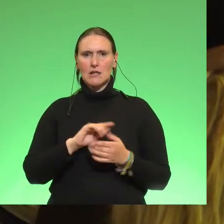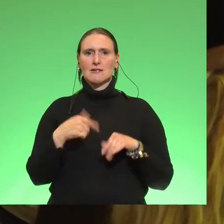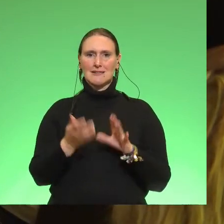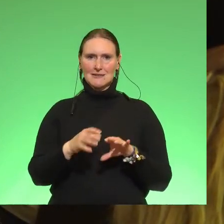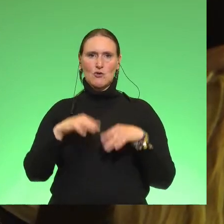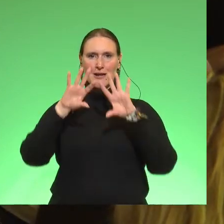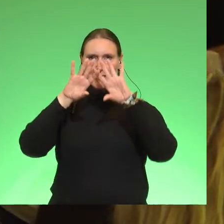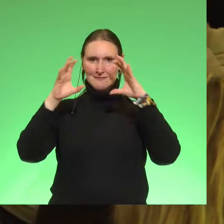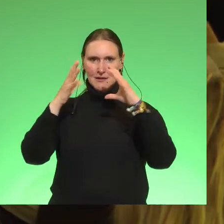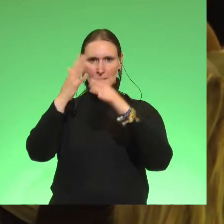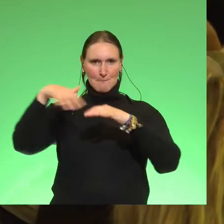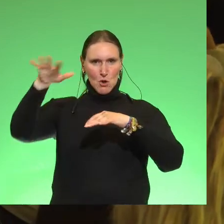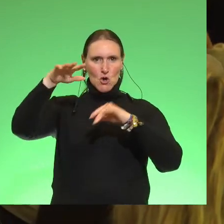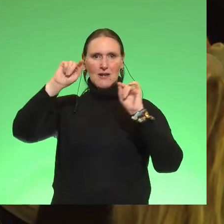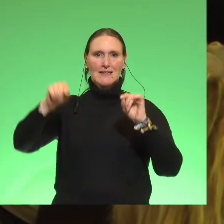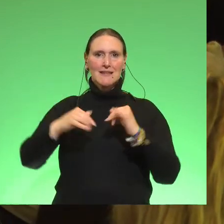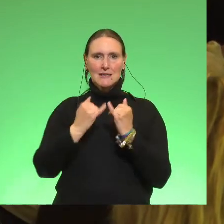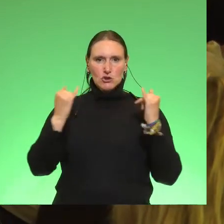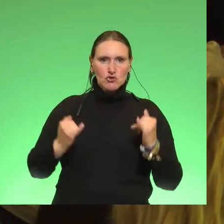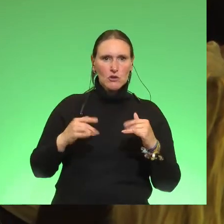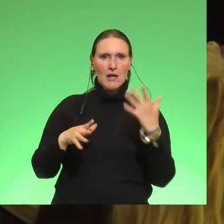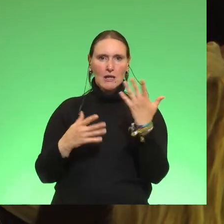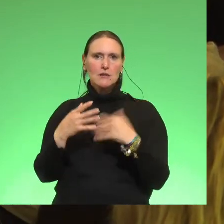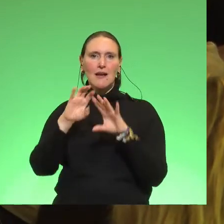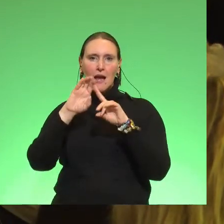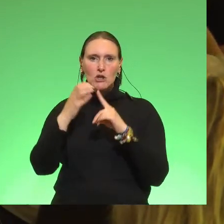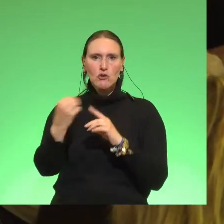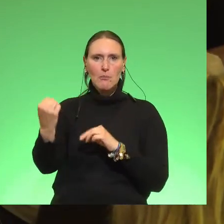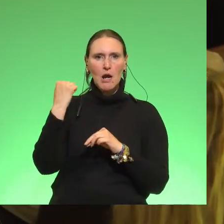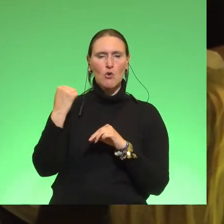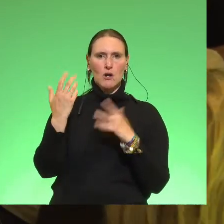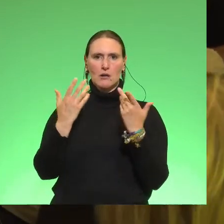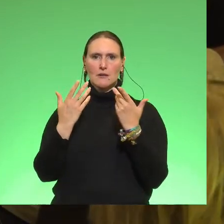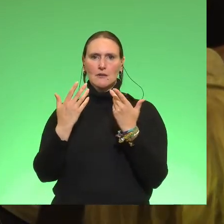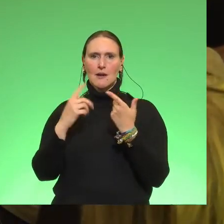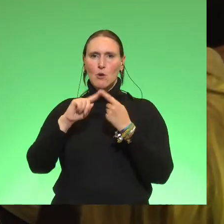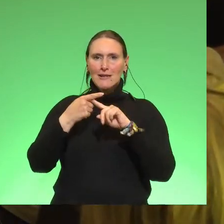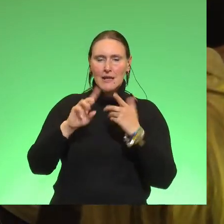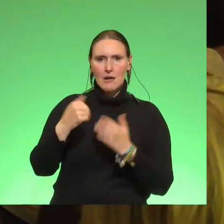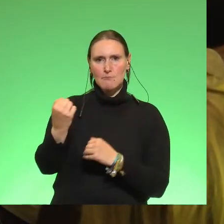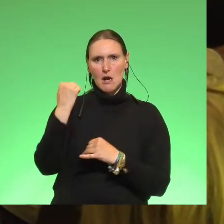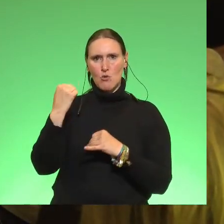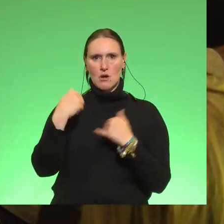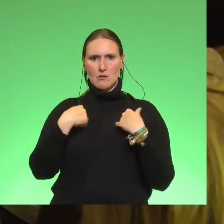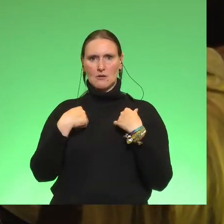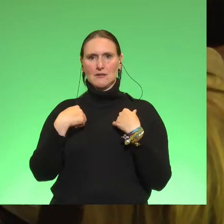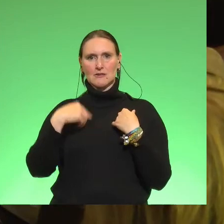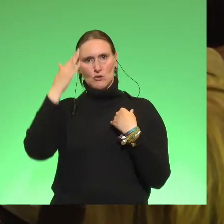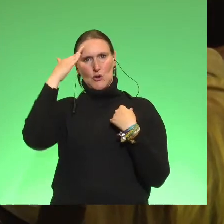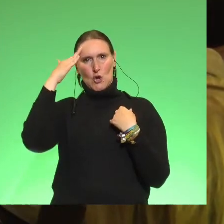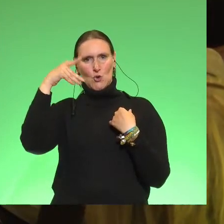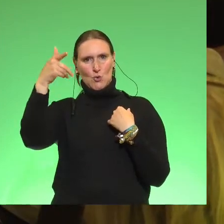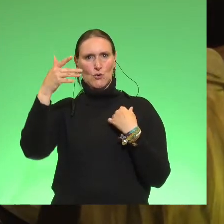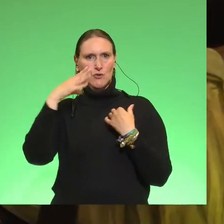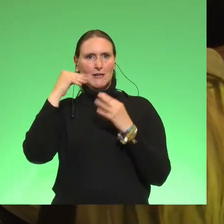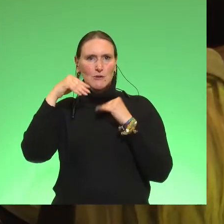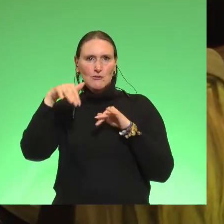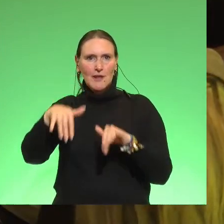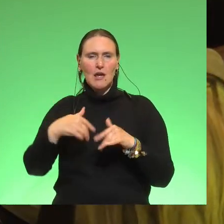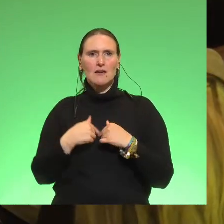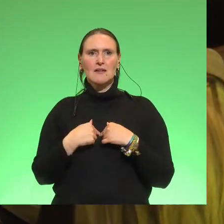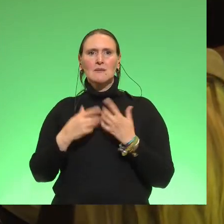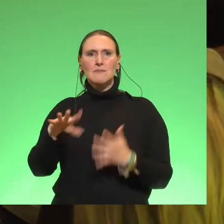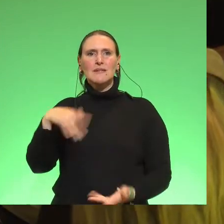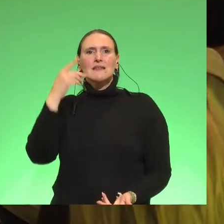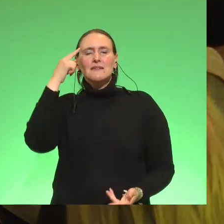majority and institutions of power, of cultural power, of political power, I think, so often folks think that we can just, folks